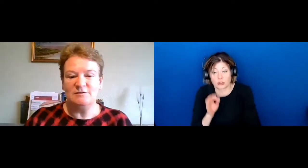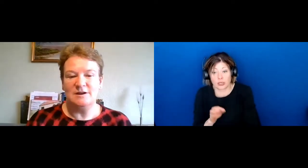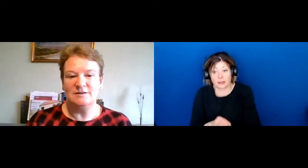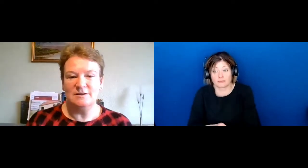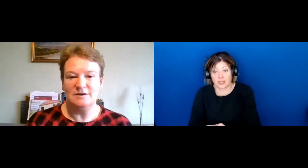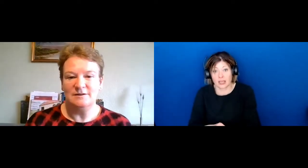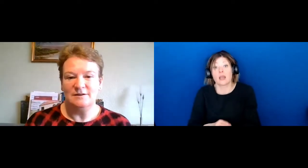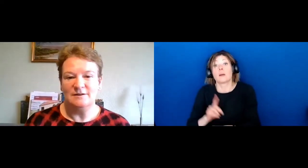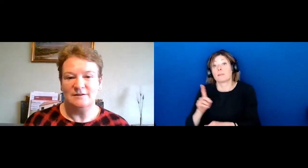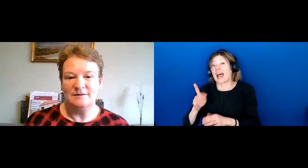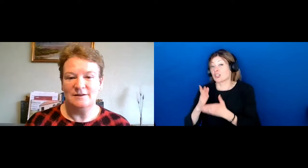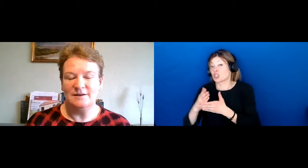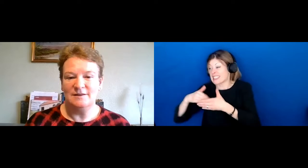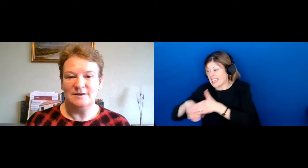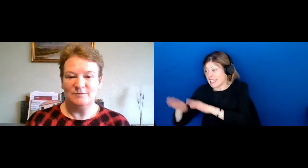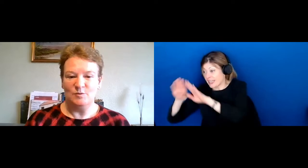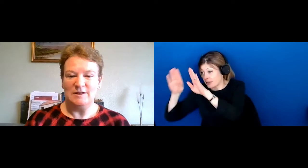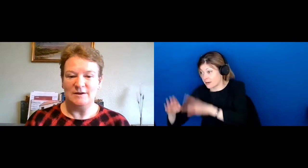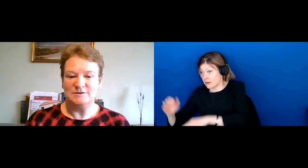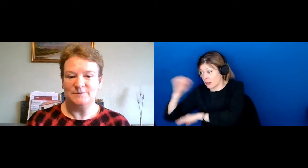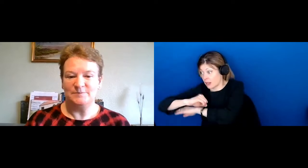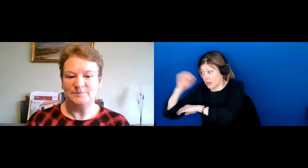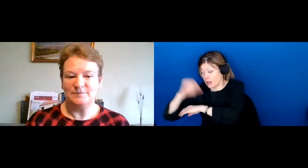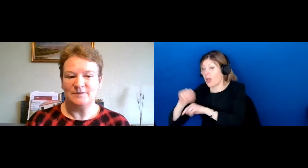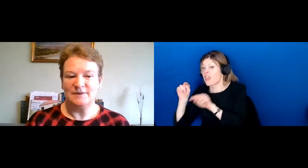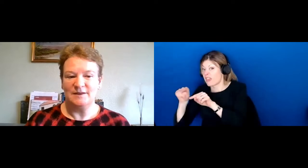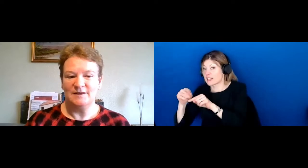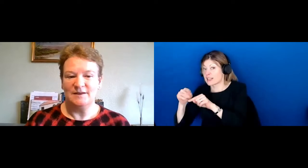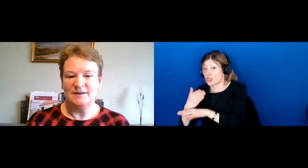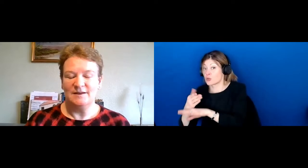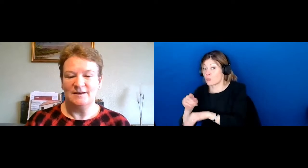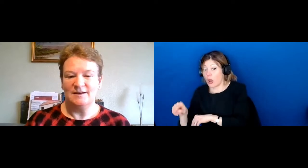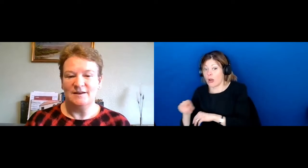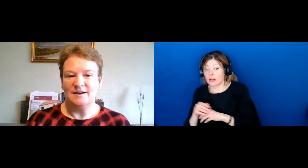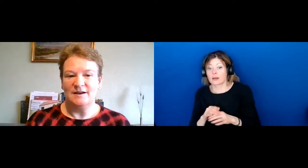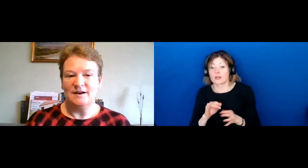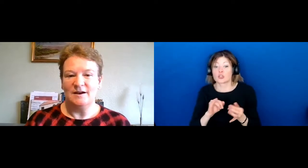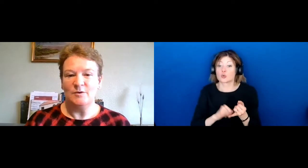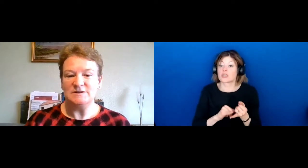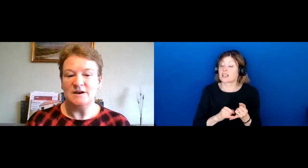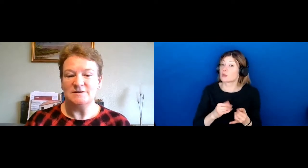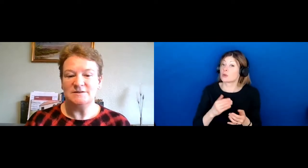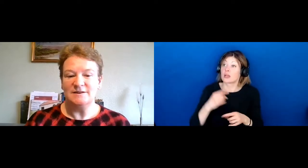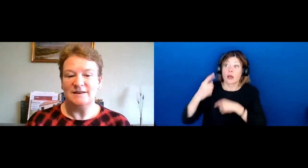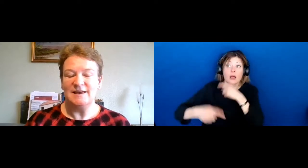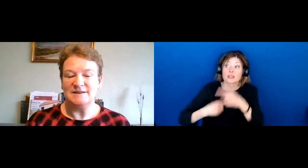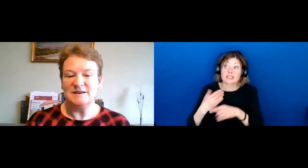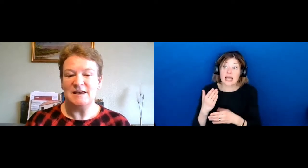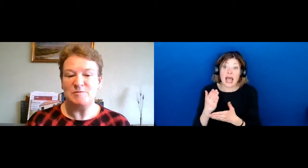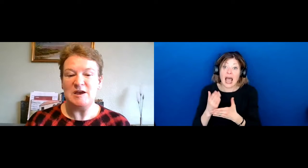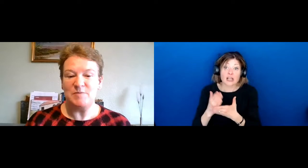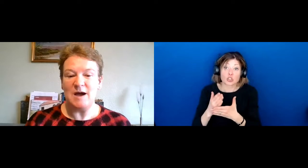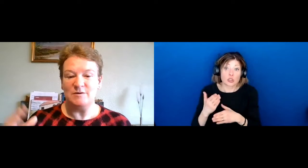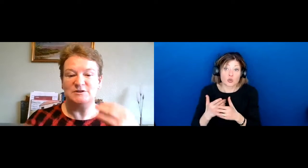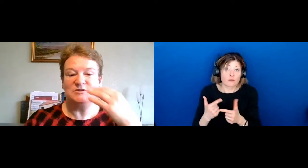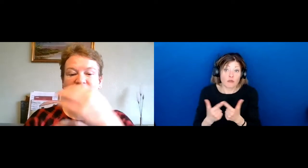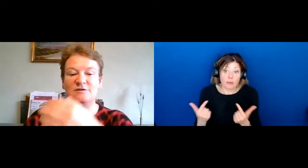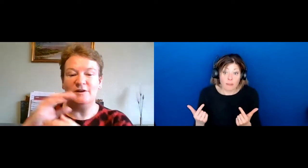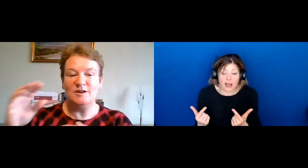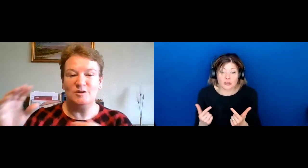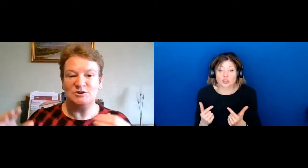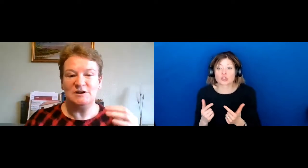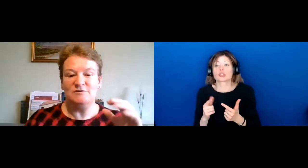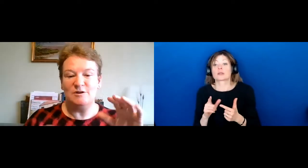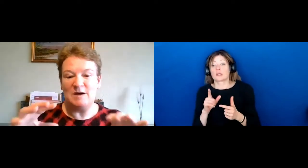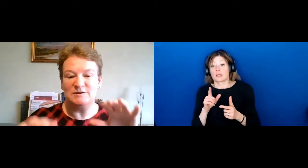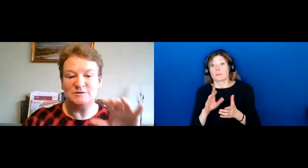the machinery in the. But it doesn't actually do much. Well, Oh, it does. Yes, it powers the